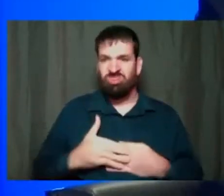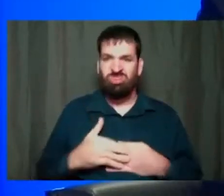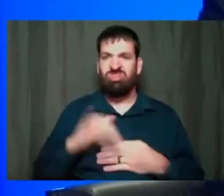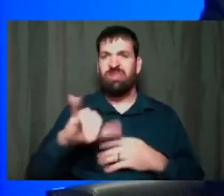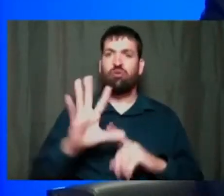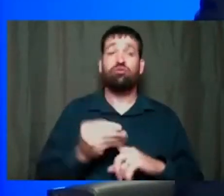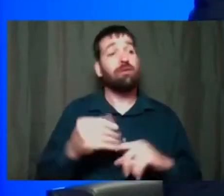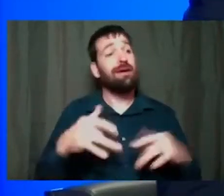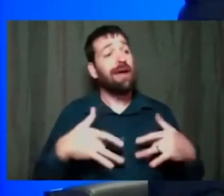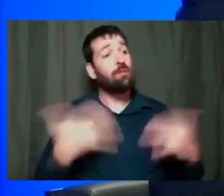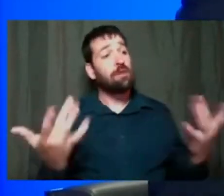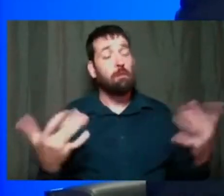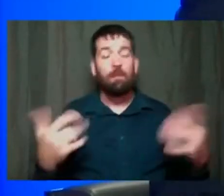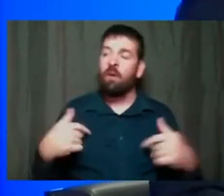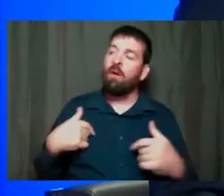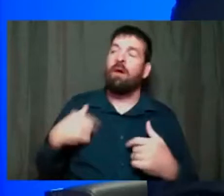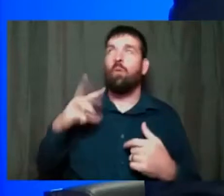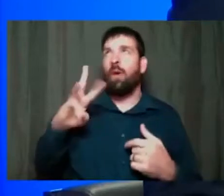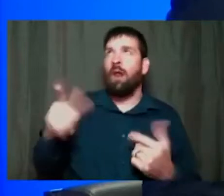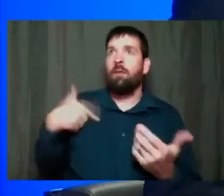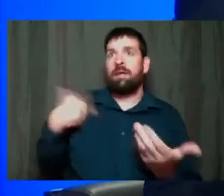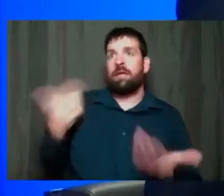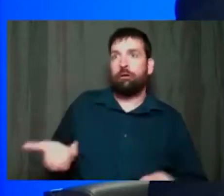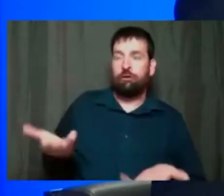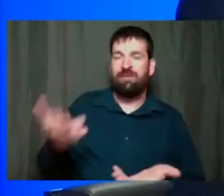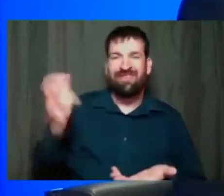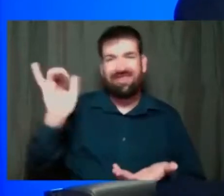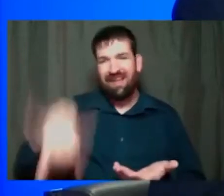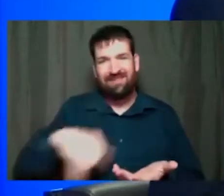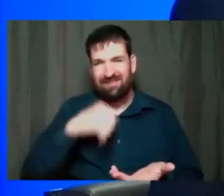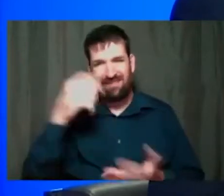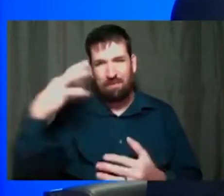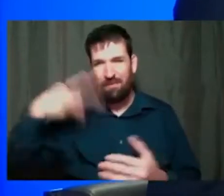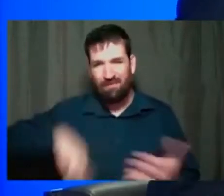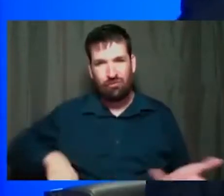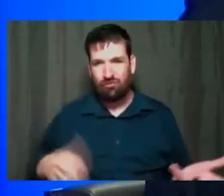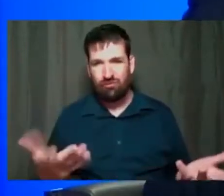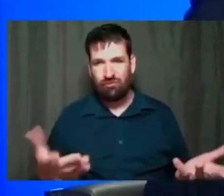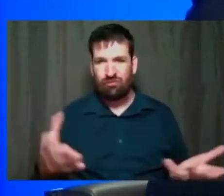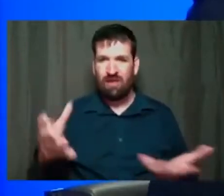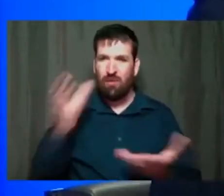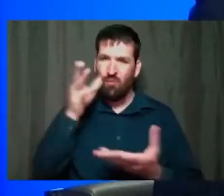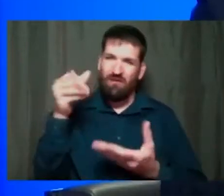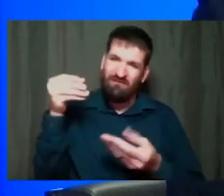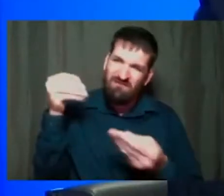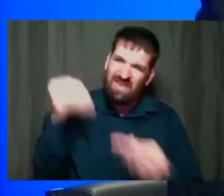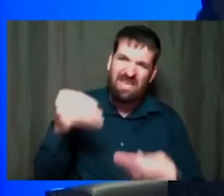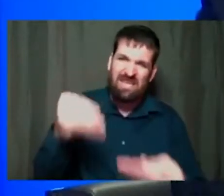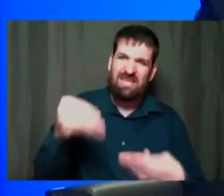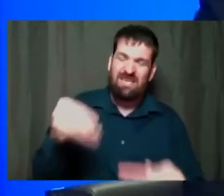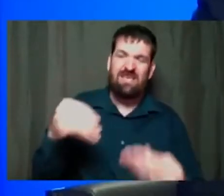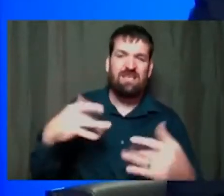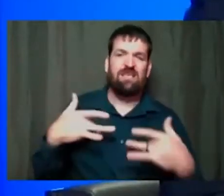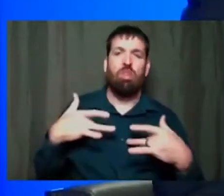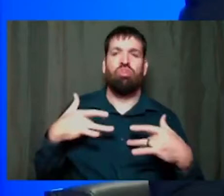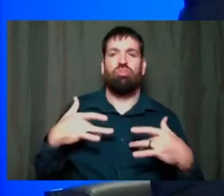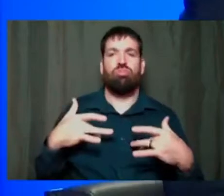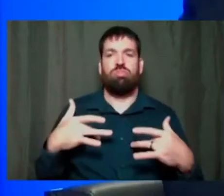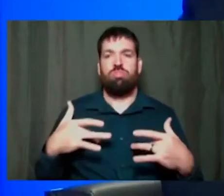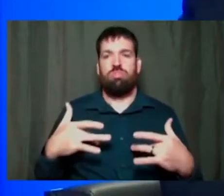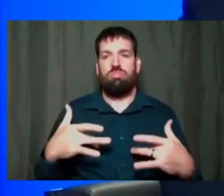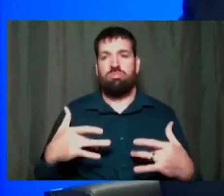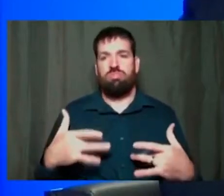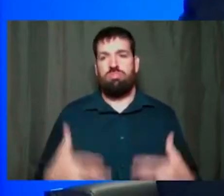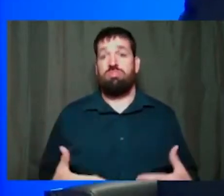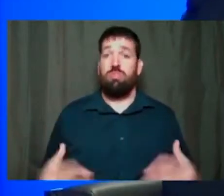Well, I'm here, and that kind of stuff. It's just not helpful, and it really will feed depression. And so the more that you can actively engage, really